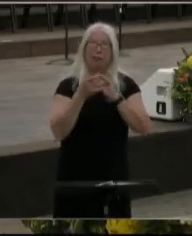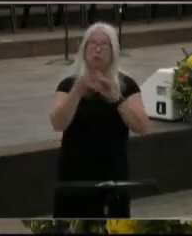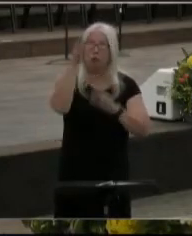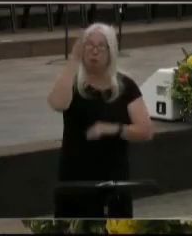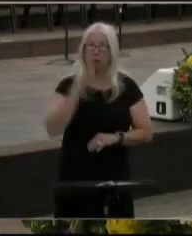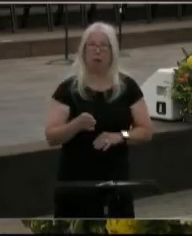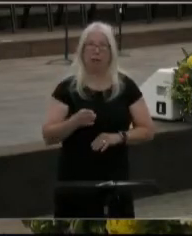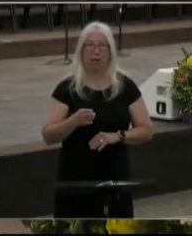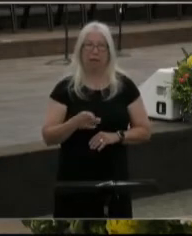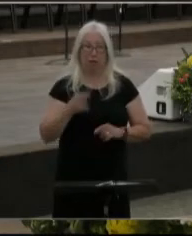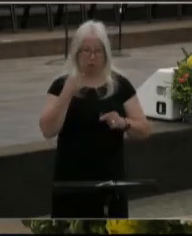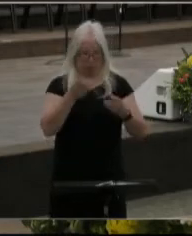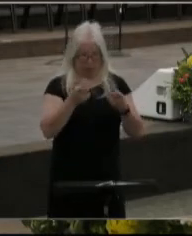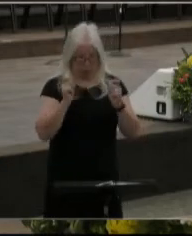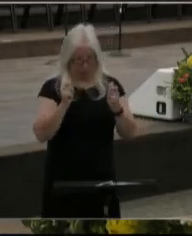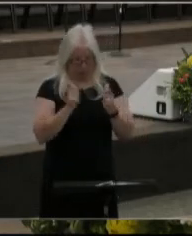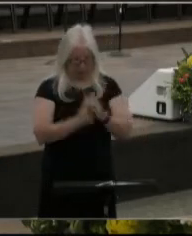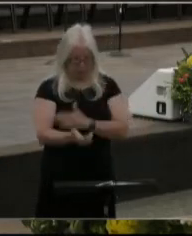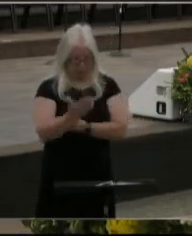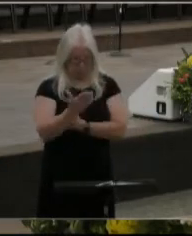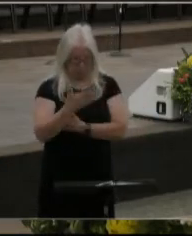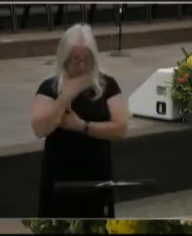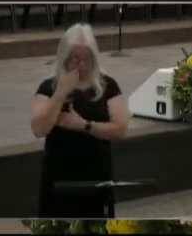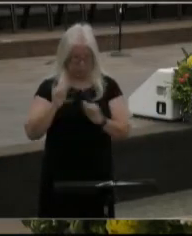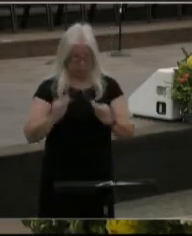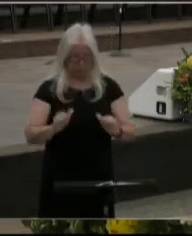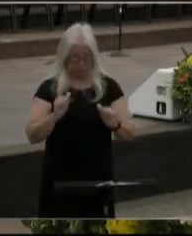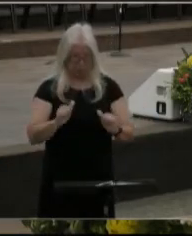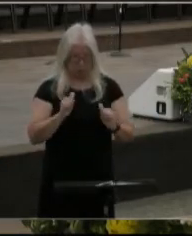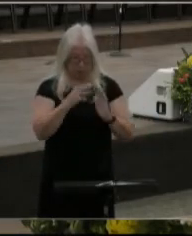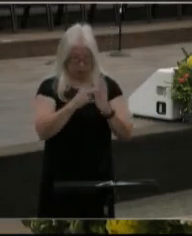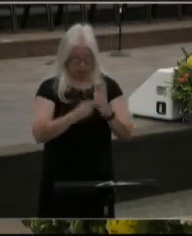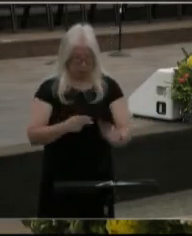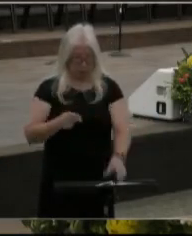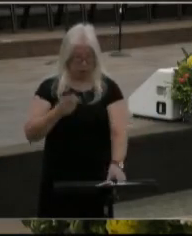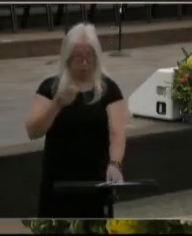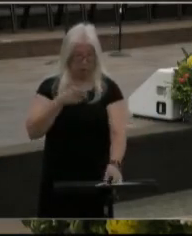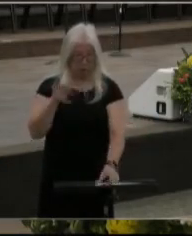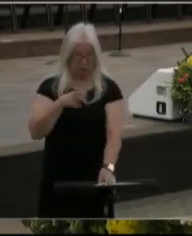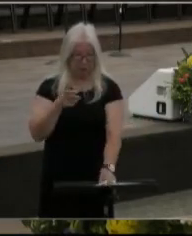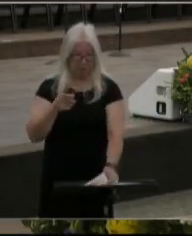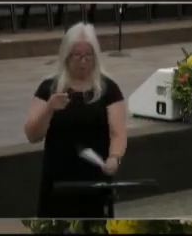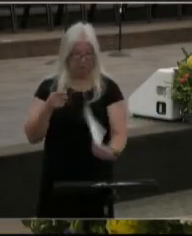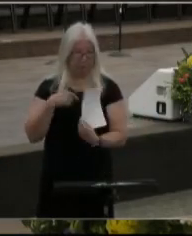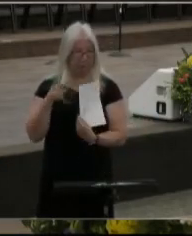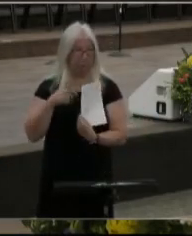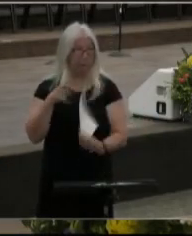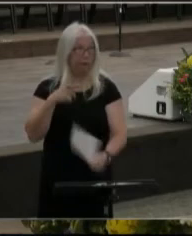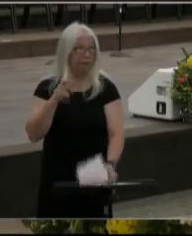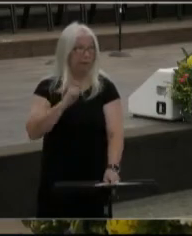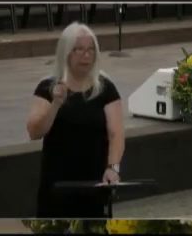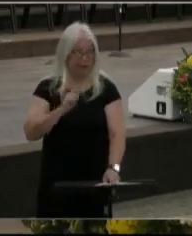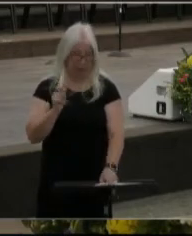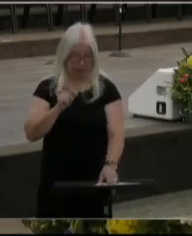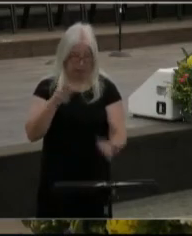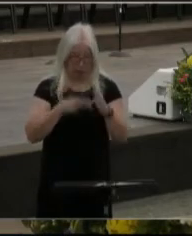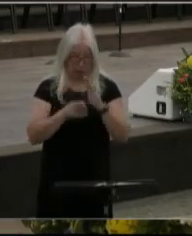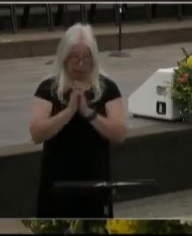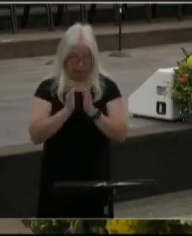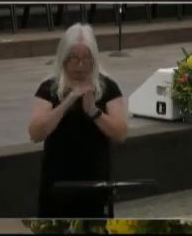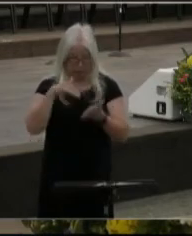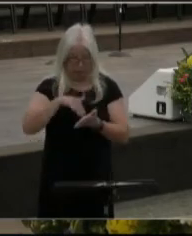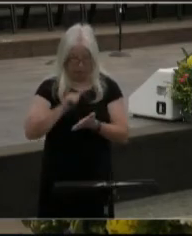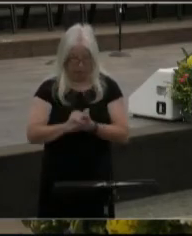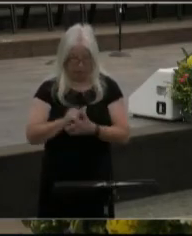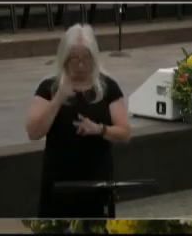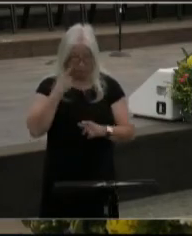God. And so I want to give you very quickly this morning, to the best of my ability, you have the notes. I think they passed out the notes. I want you to fill in, and I would humbly ask you to study